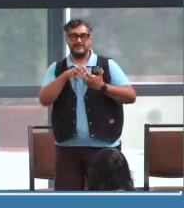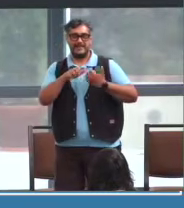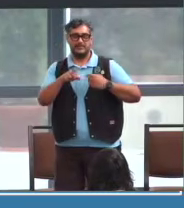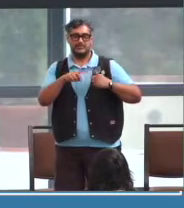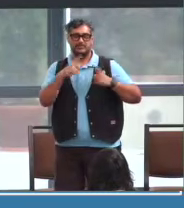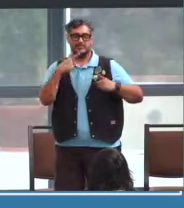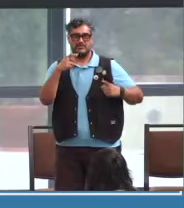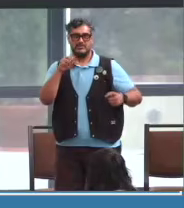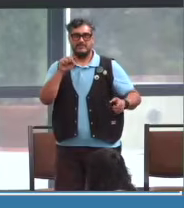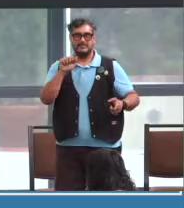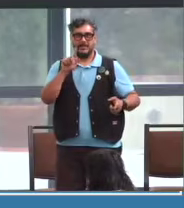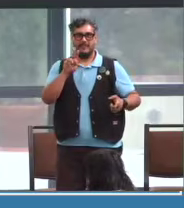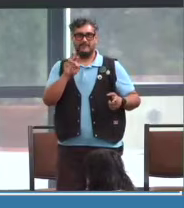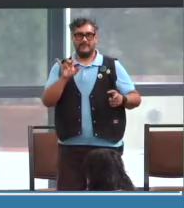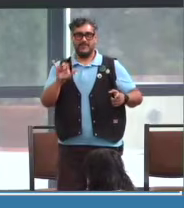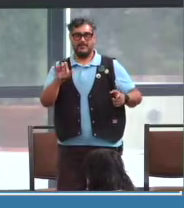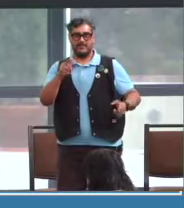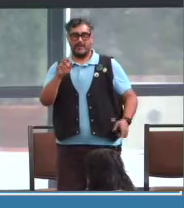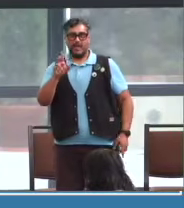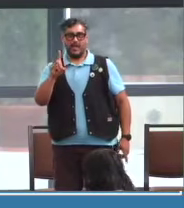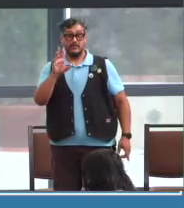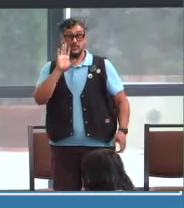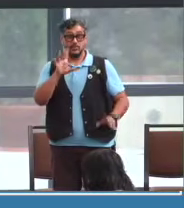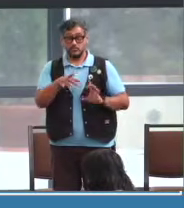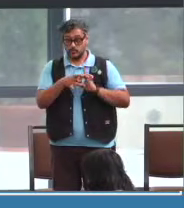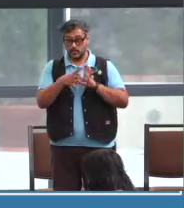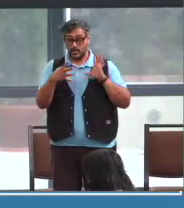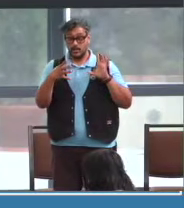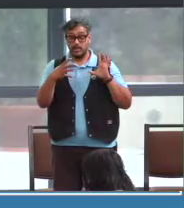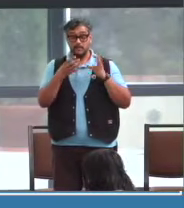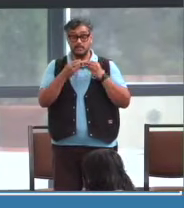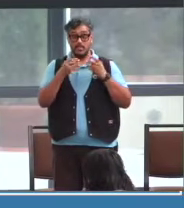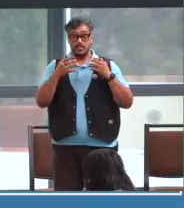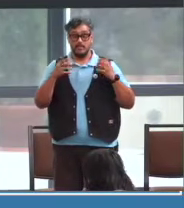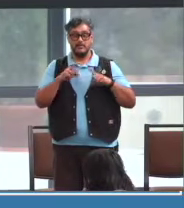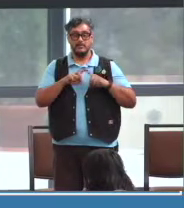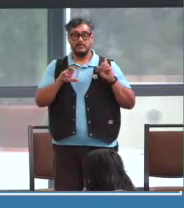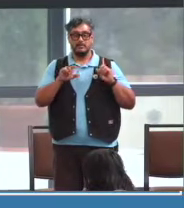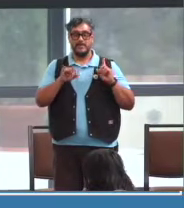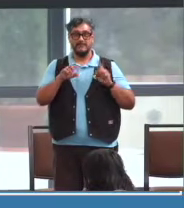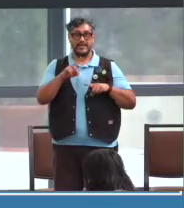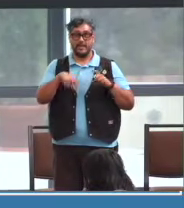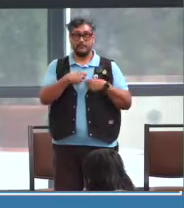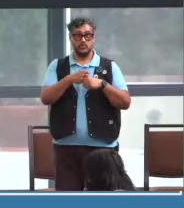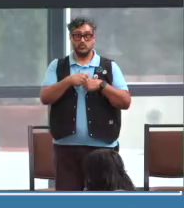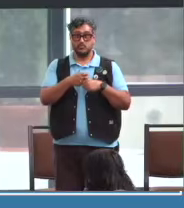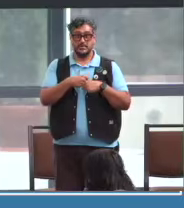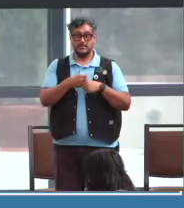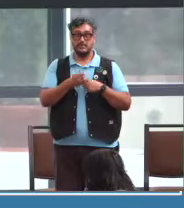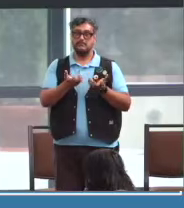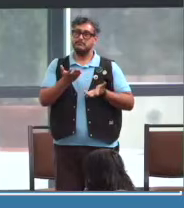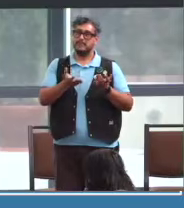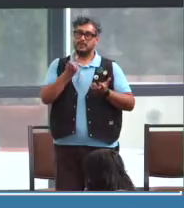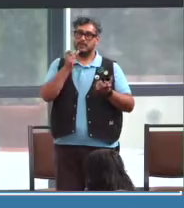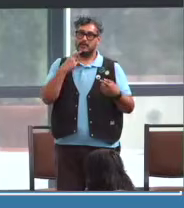to a certain extent. So what they do is they help release the saliva, but if the gland cannot produce it, then it may